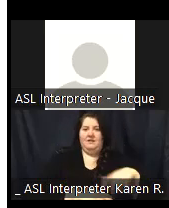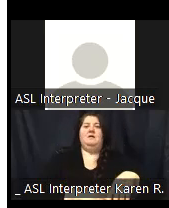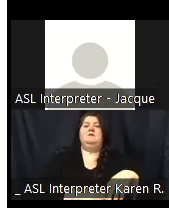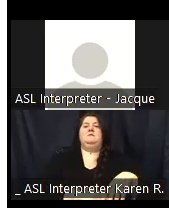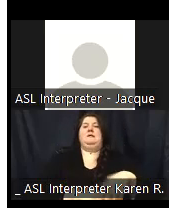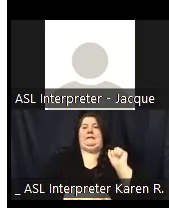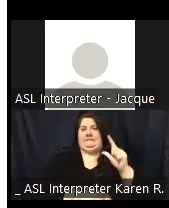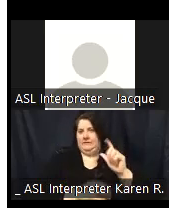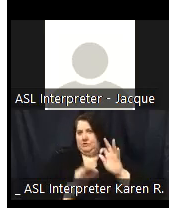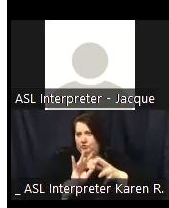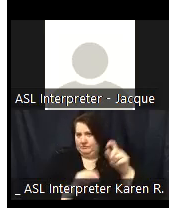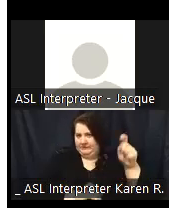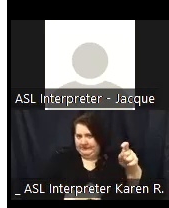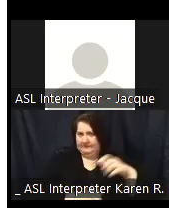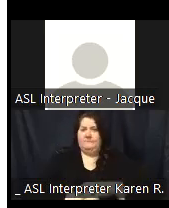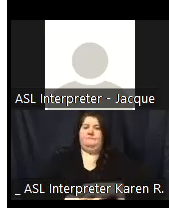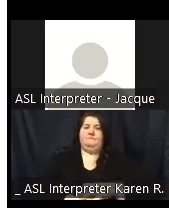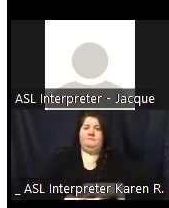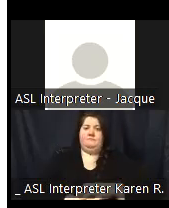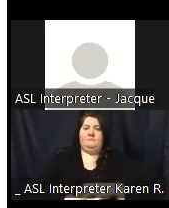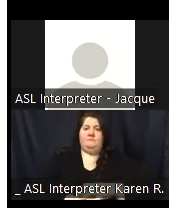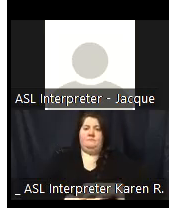an ASL interpreter is needed.